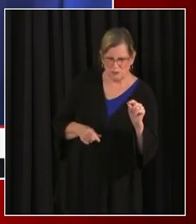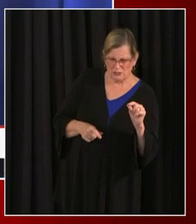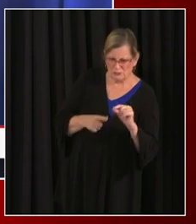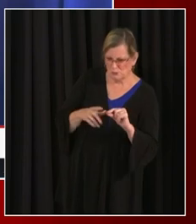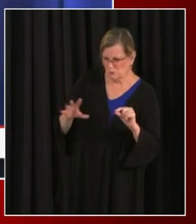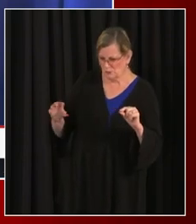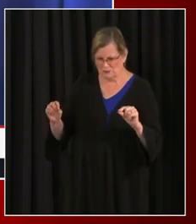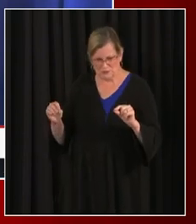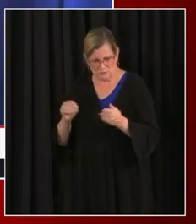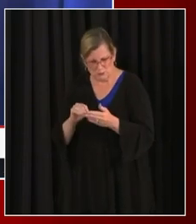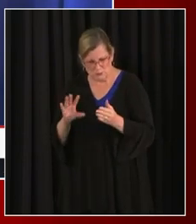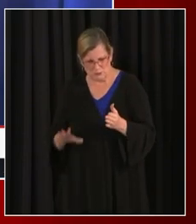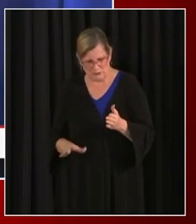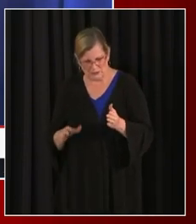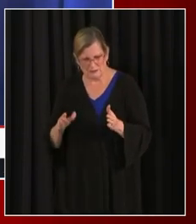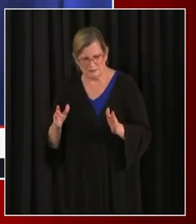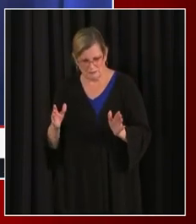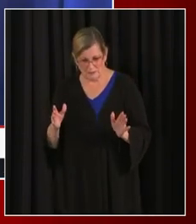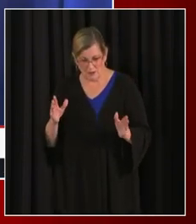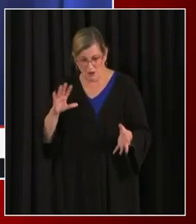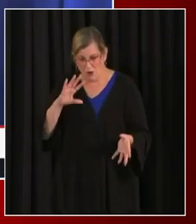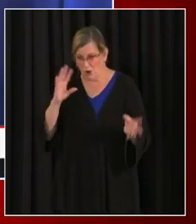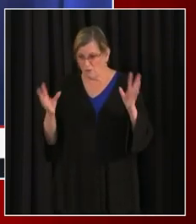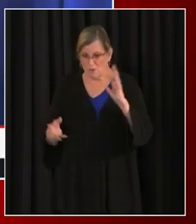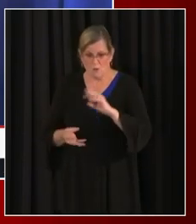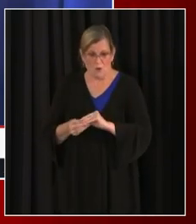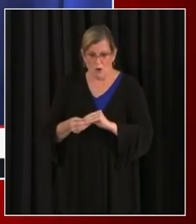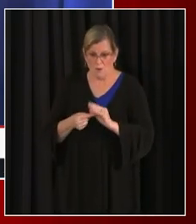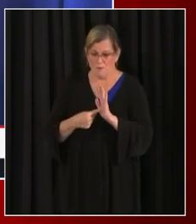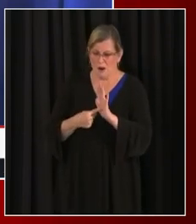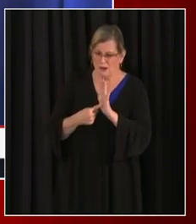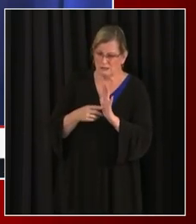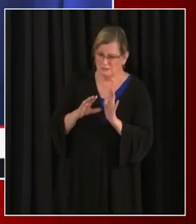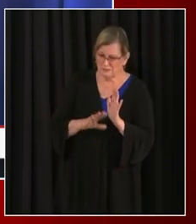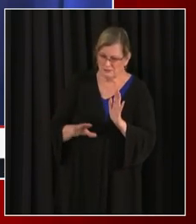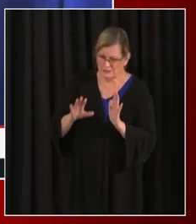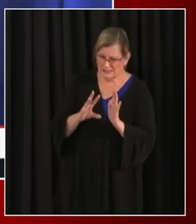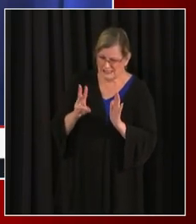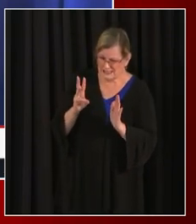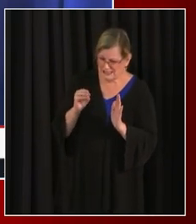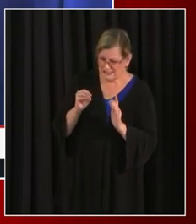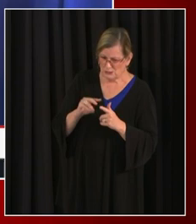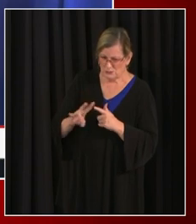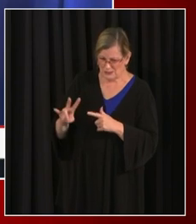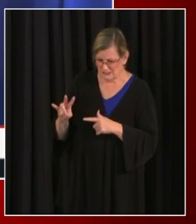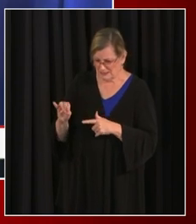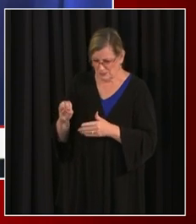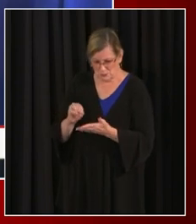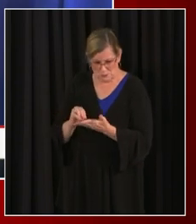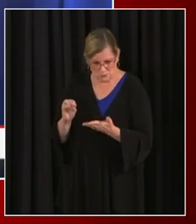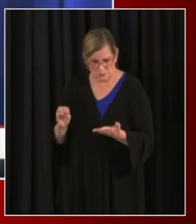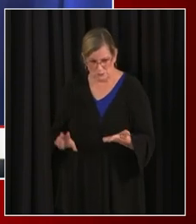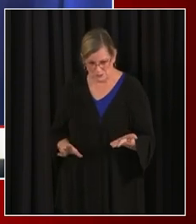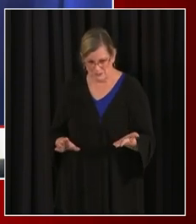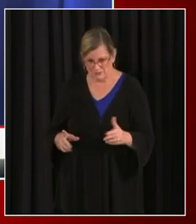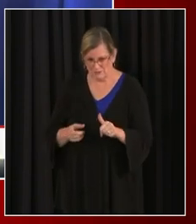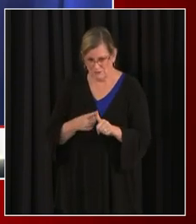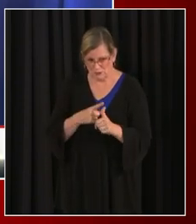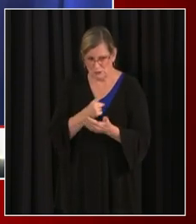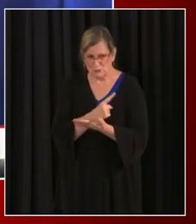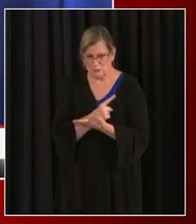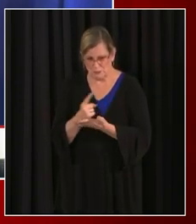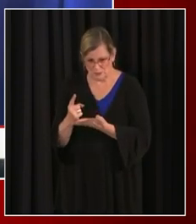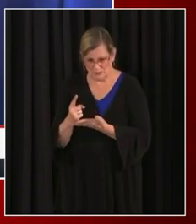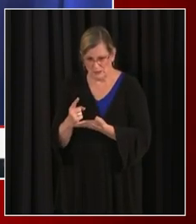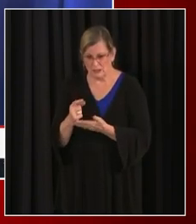students a day. And their total model serves about 60 to 70 students in this first week. That